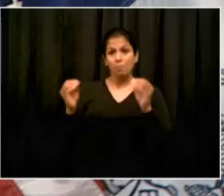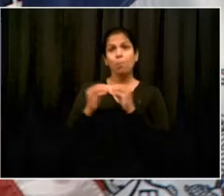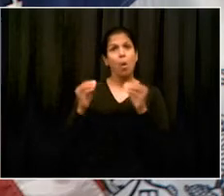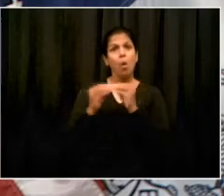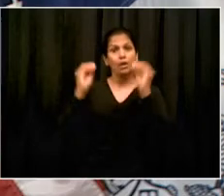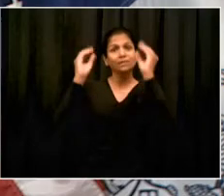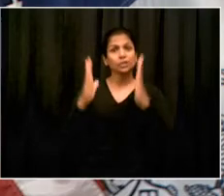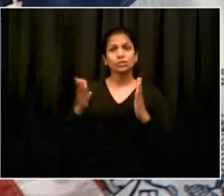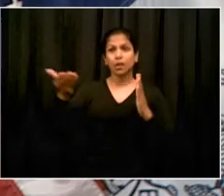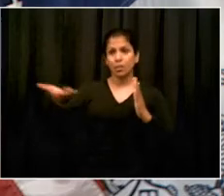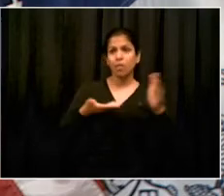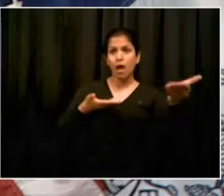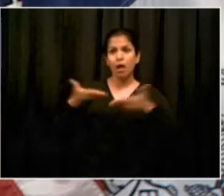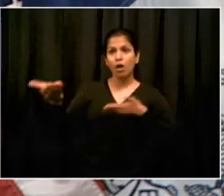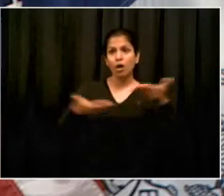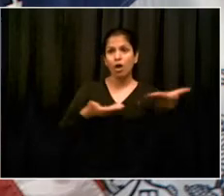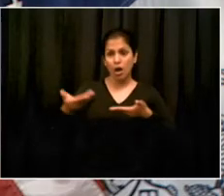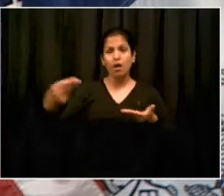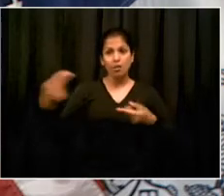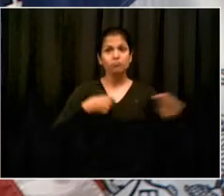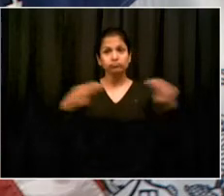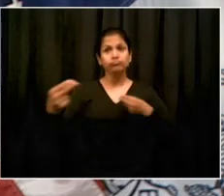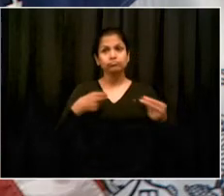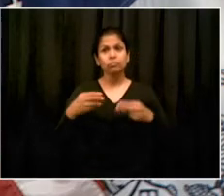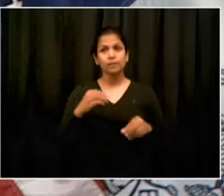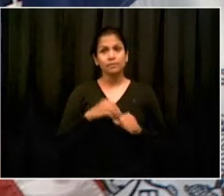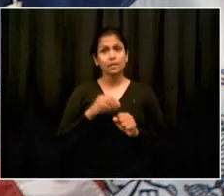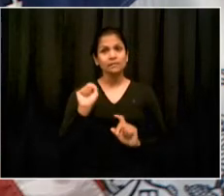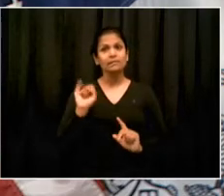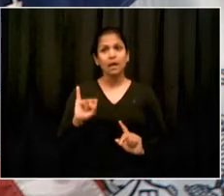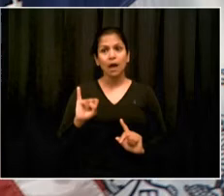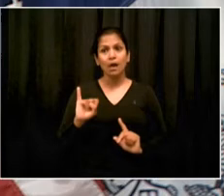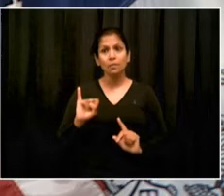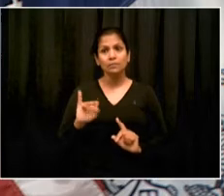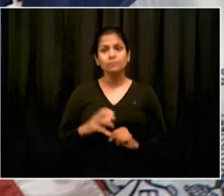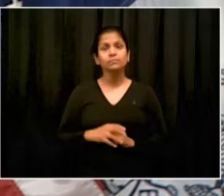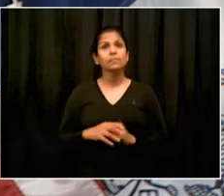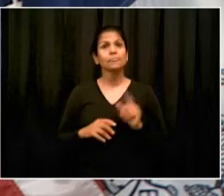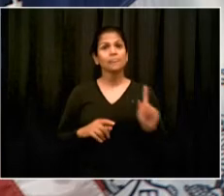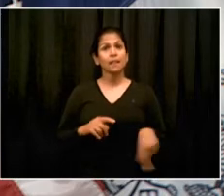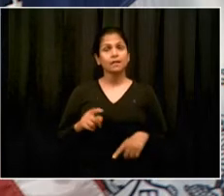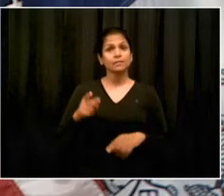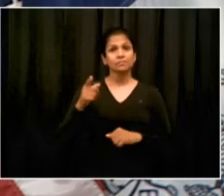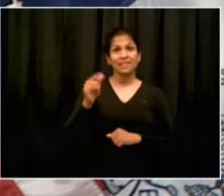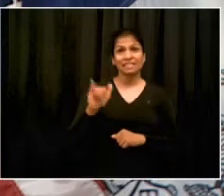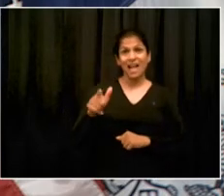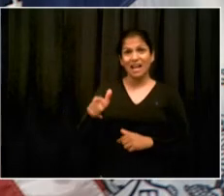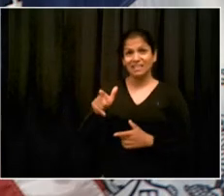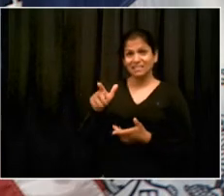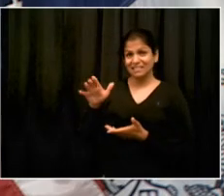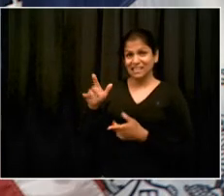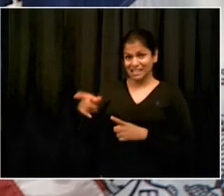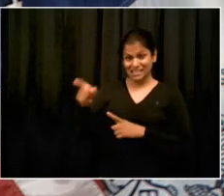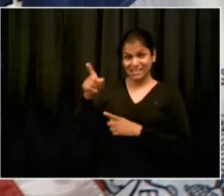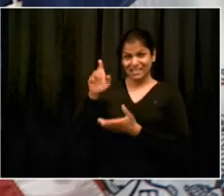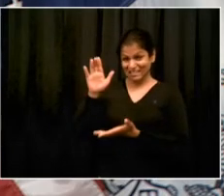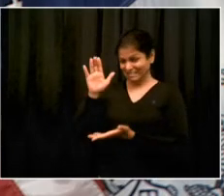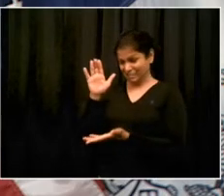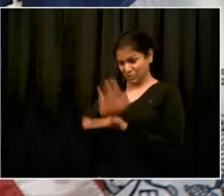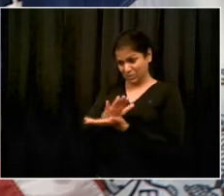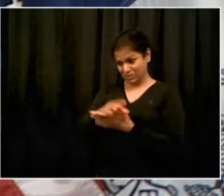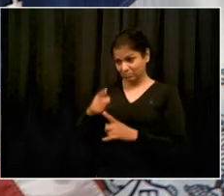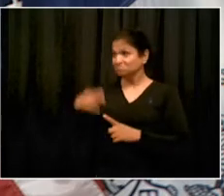approach. So the notion of a school suddenly going all remote out of the blue is just, that's not been the experience we've had up to